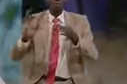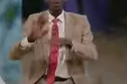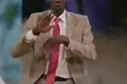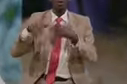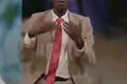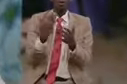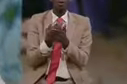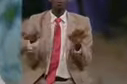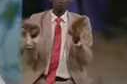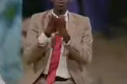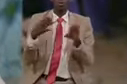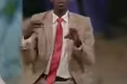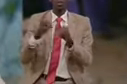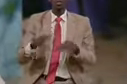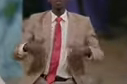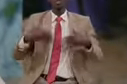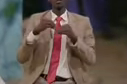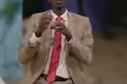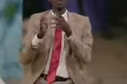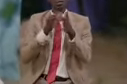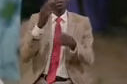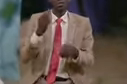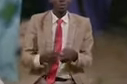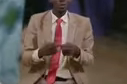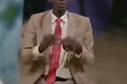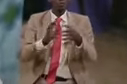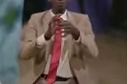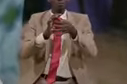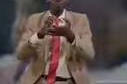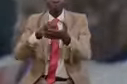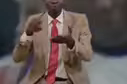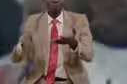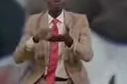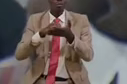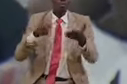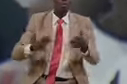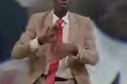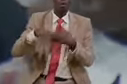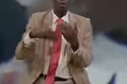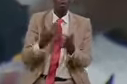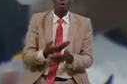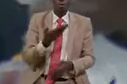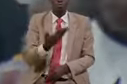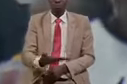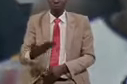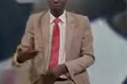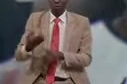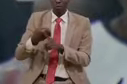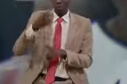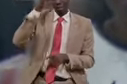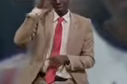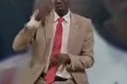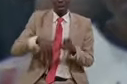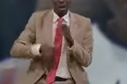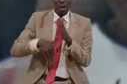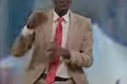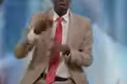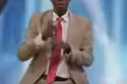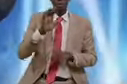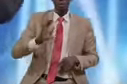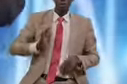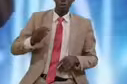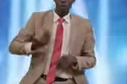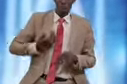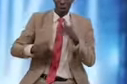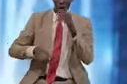life, removing all those properties of the devil on your soul, on your spirit, on